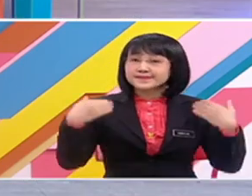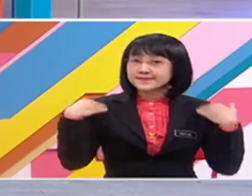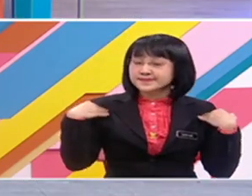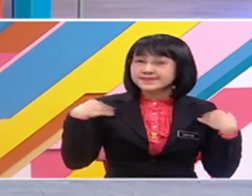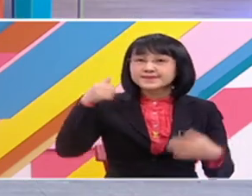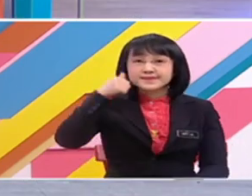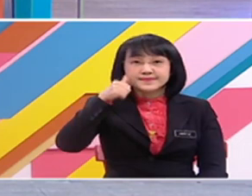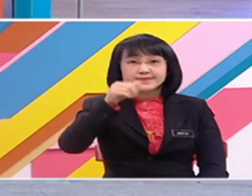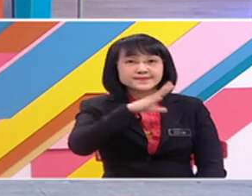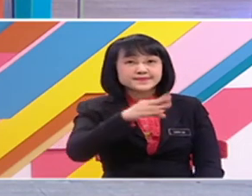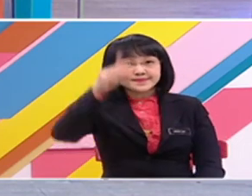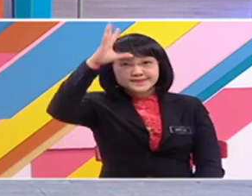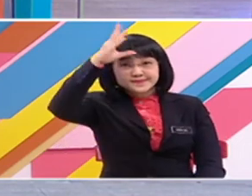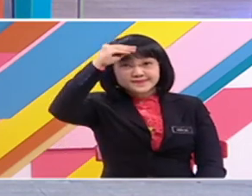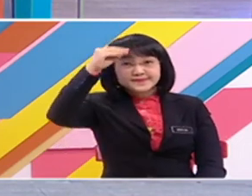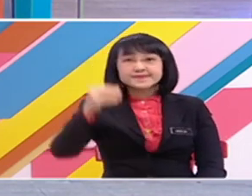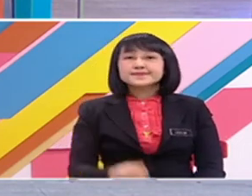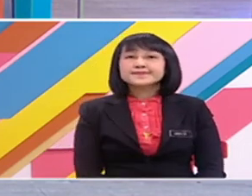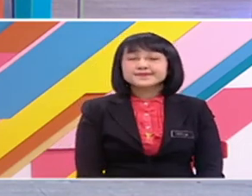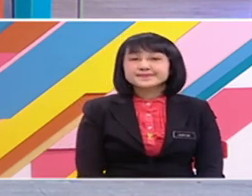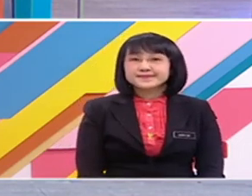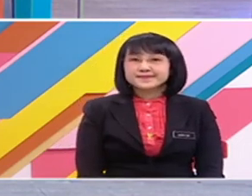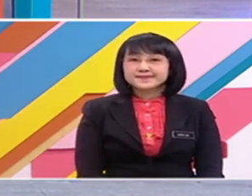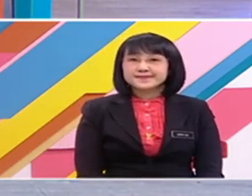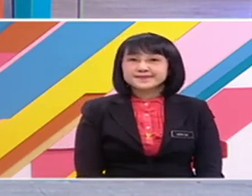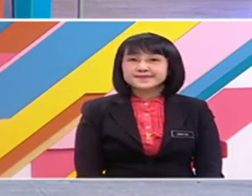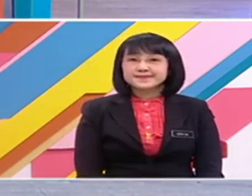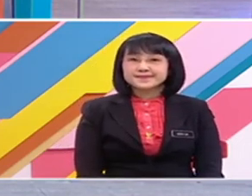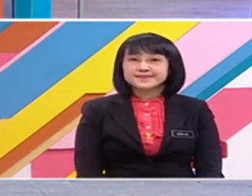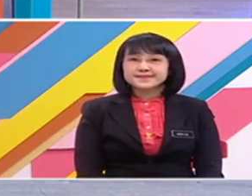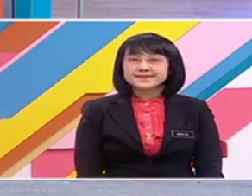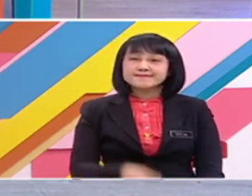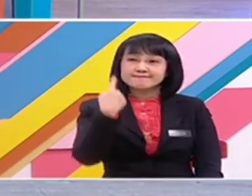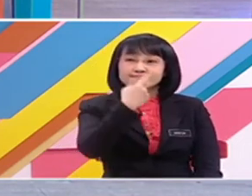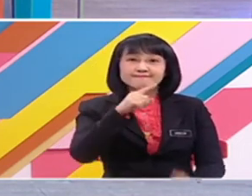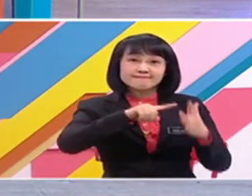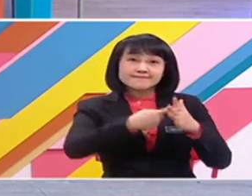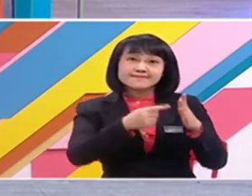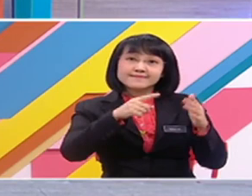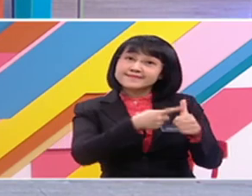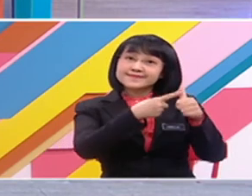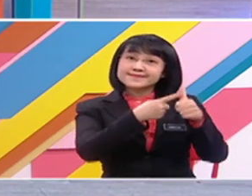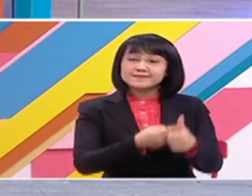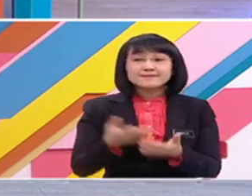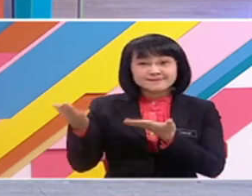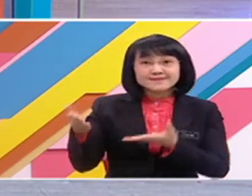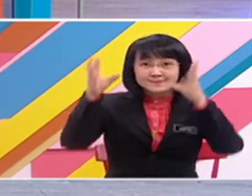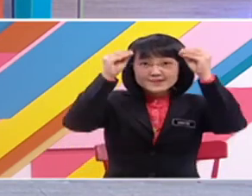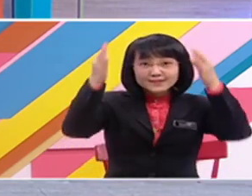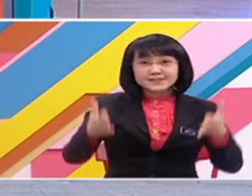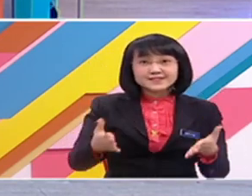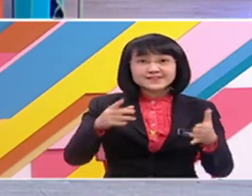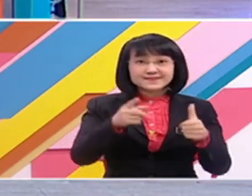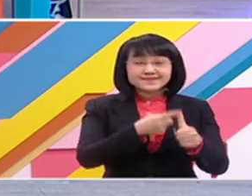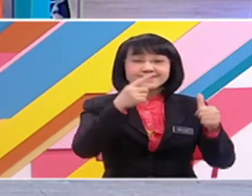got the boy. Okay. Okay. So who wants to start first? Maybe teacher can start first. All right. Okay, I start